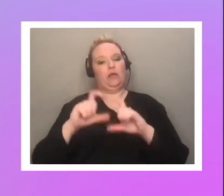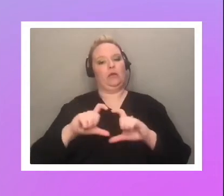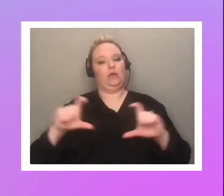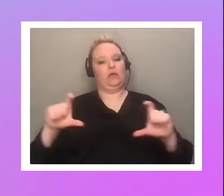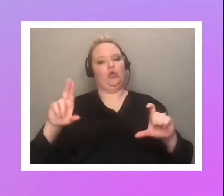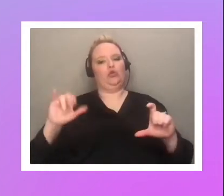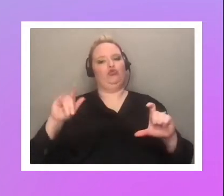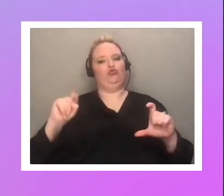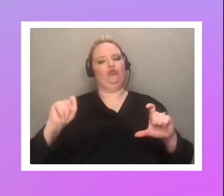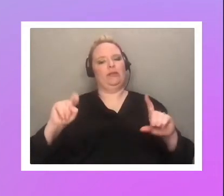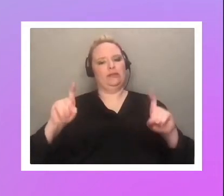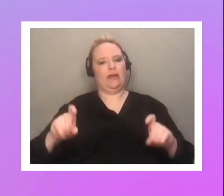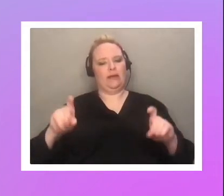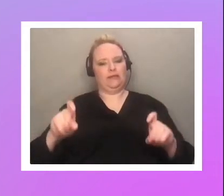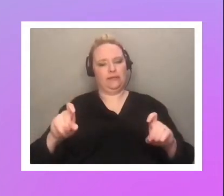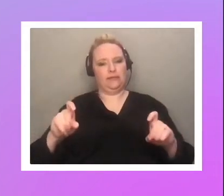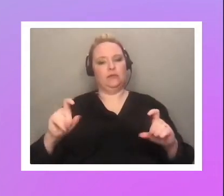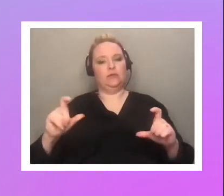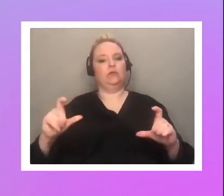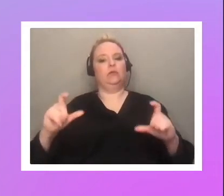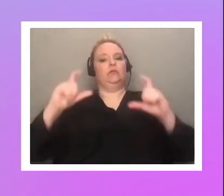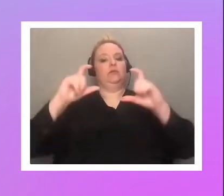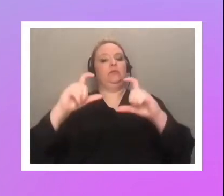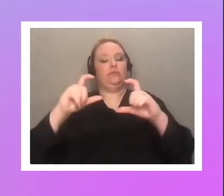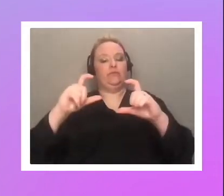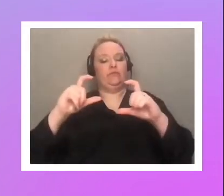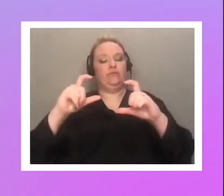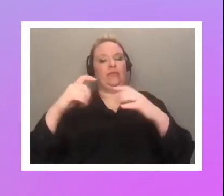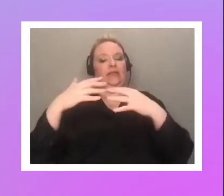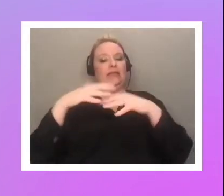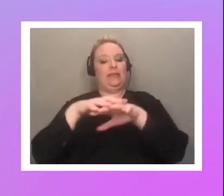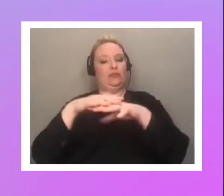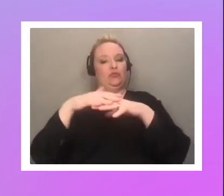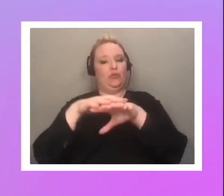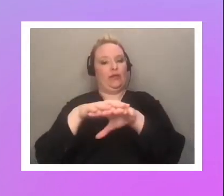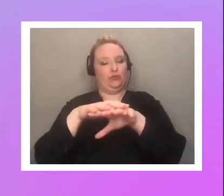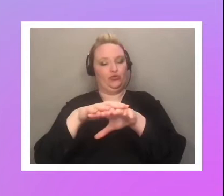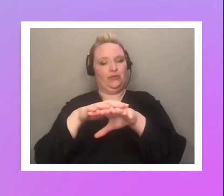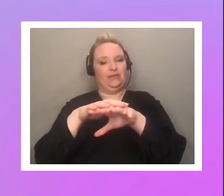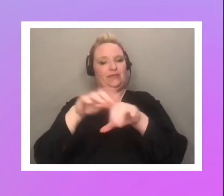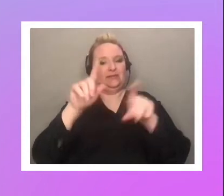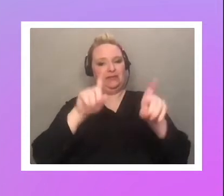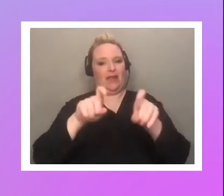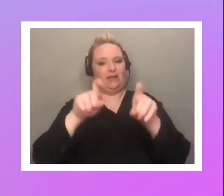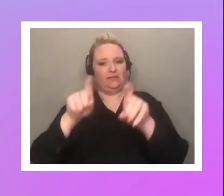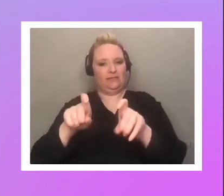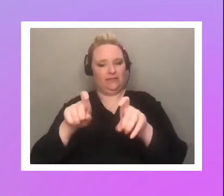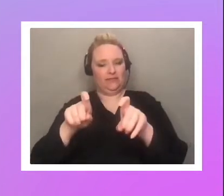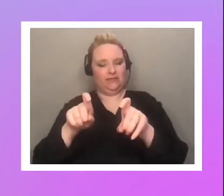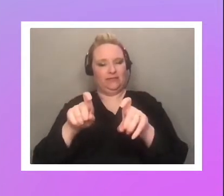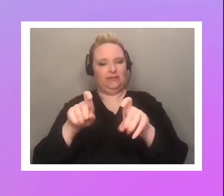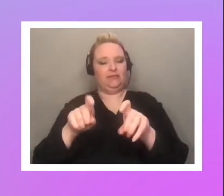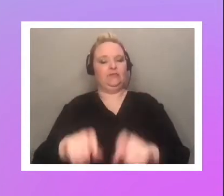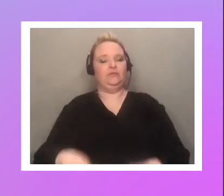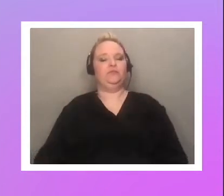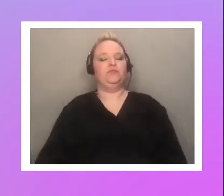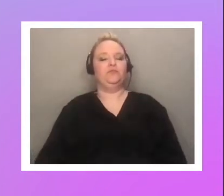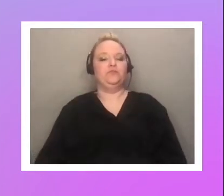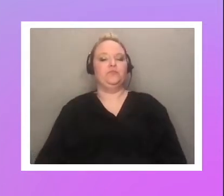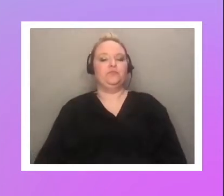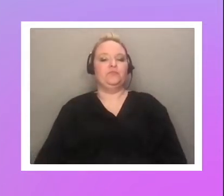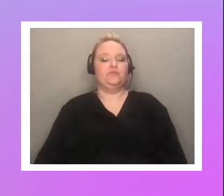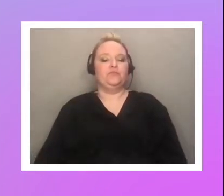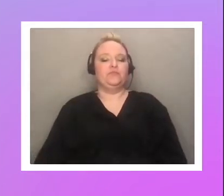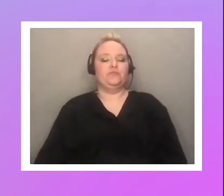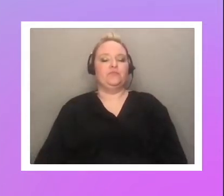test. And then the next largest group of tests would be your integration,